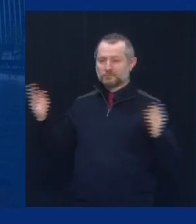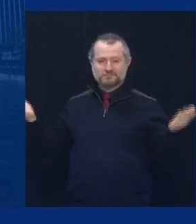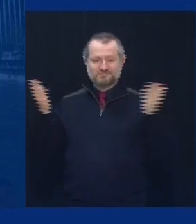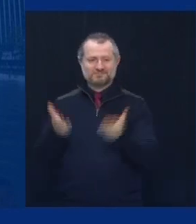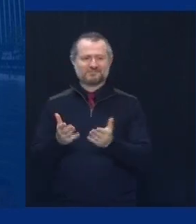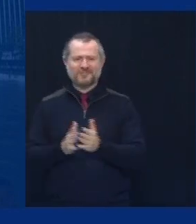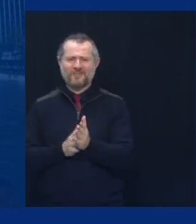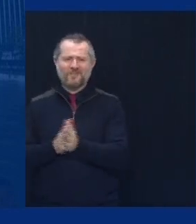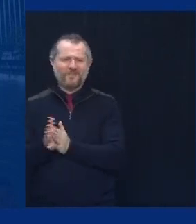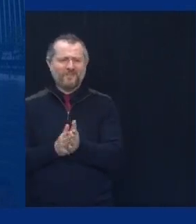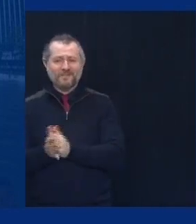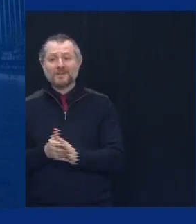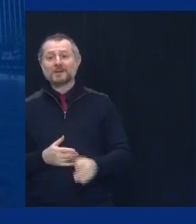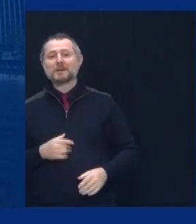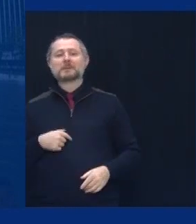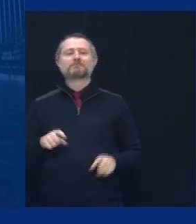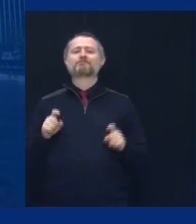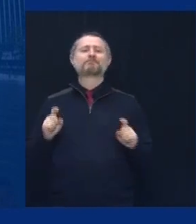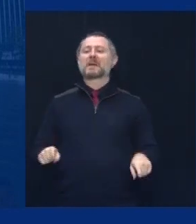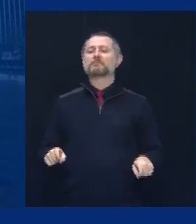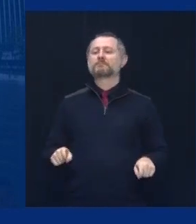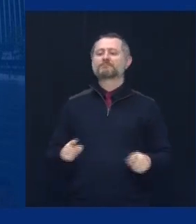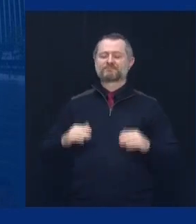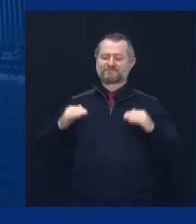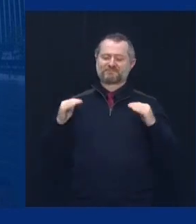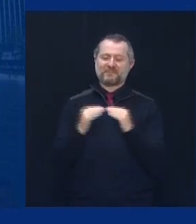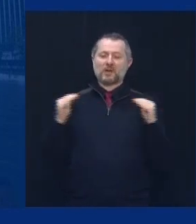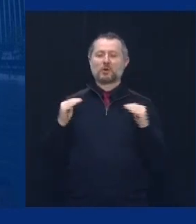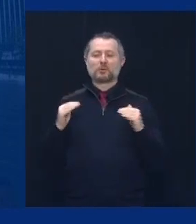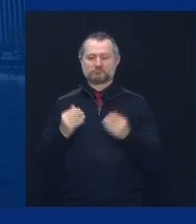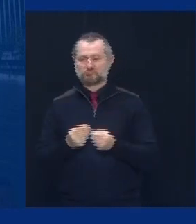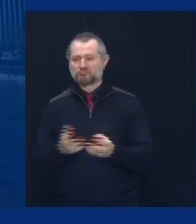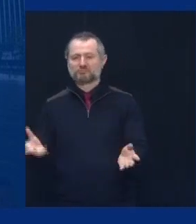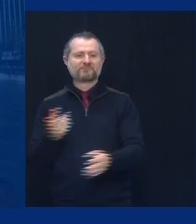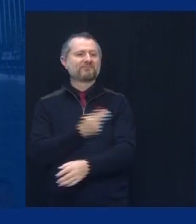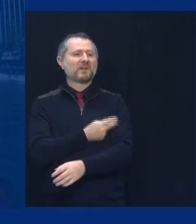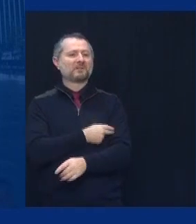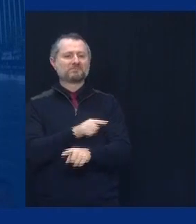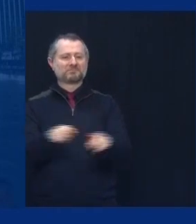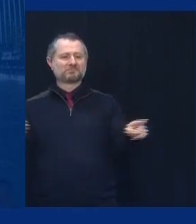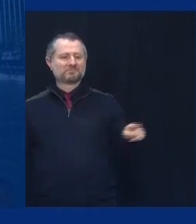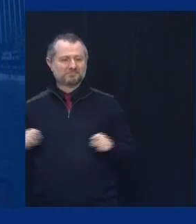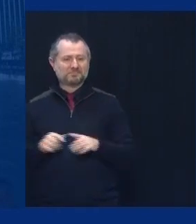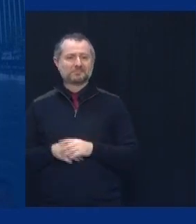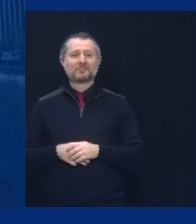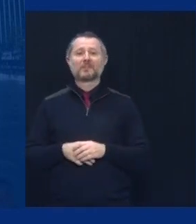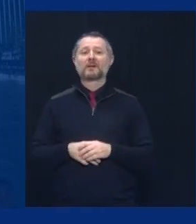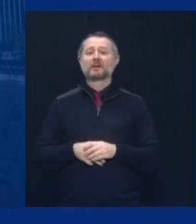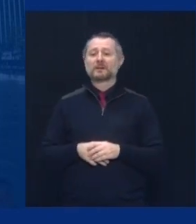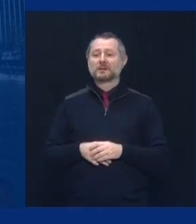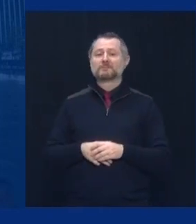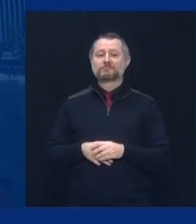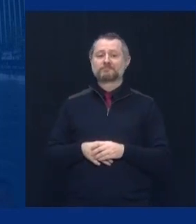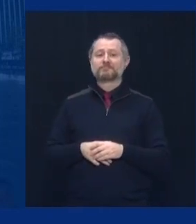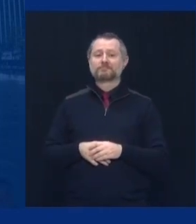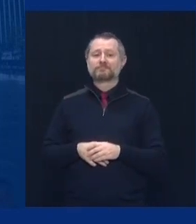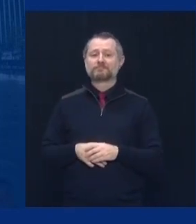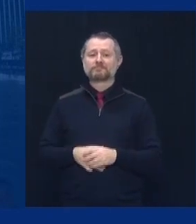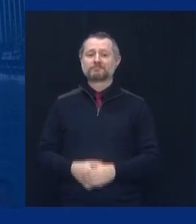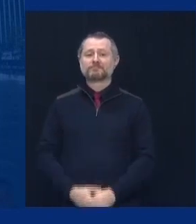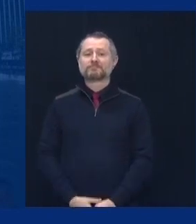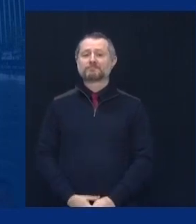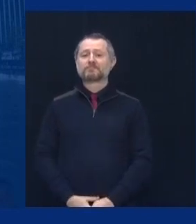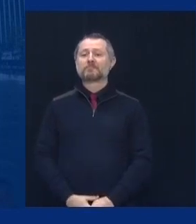has to be the fairness of the vaccination process. I believe during